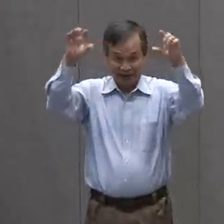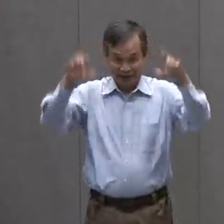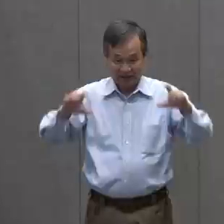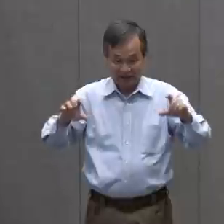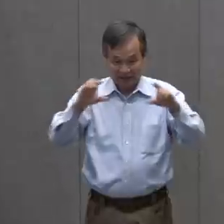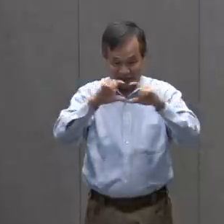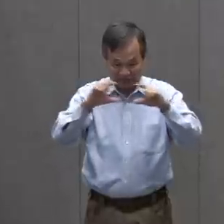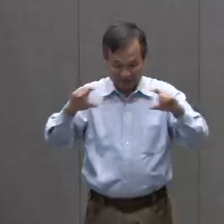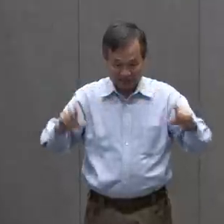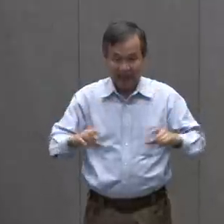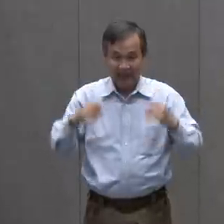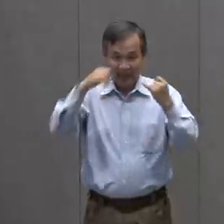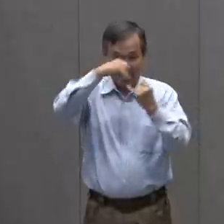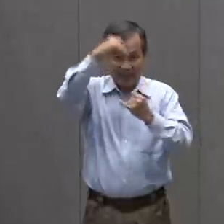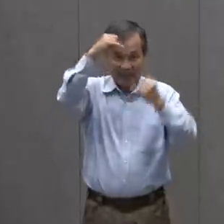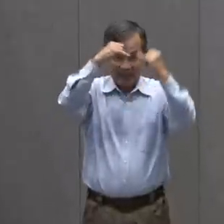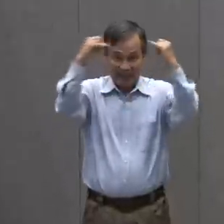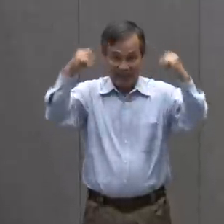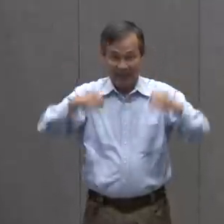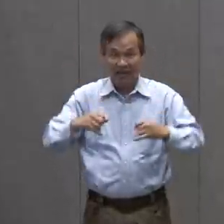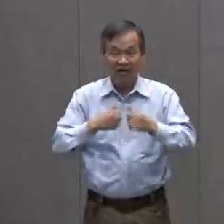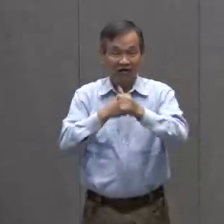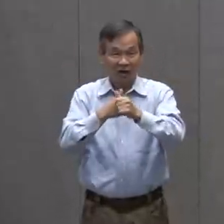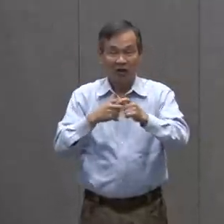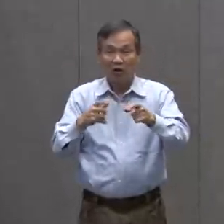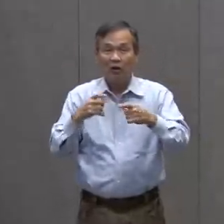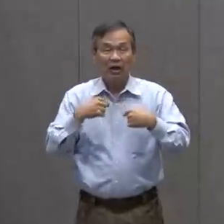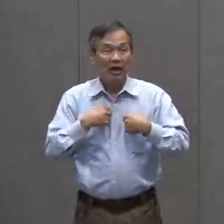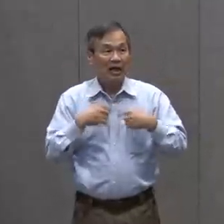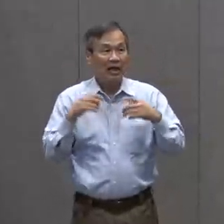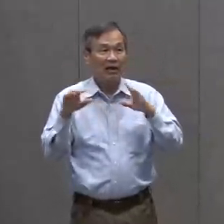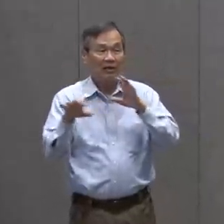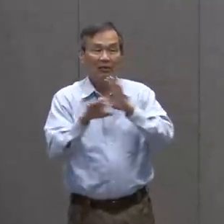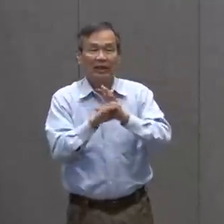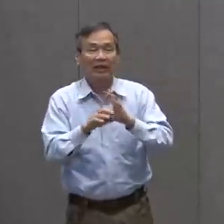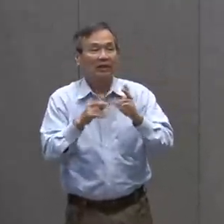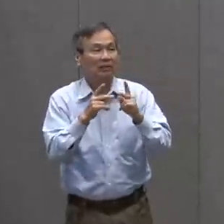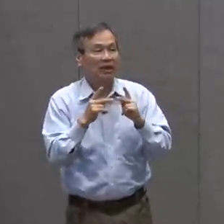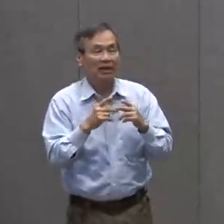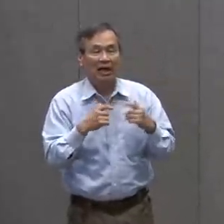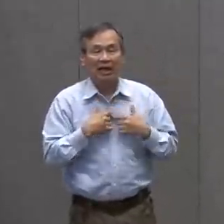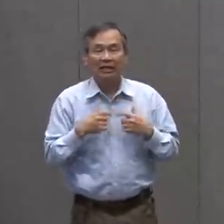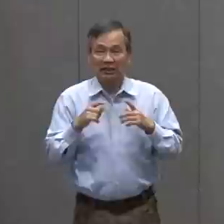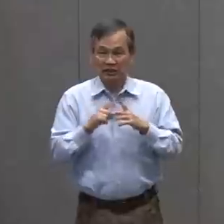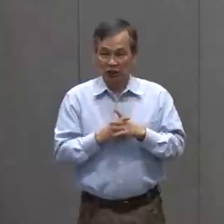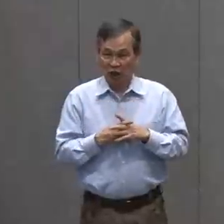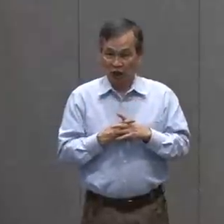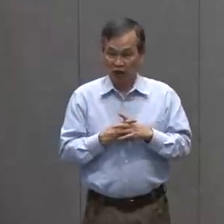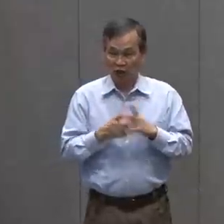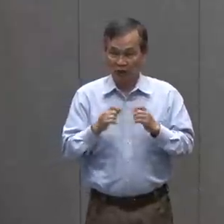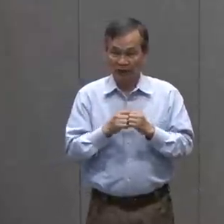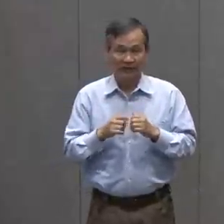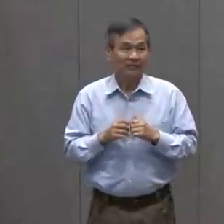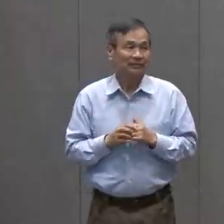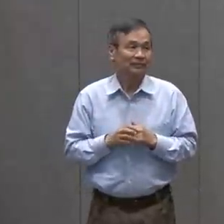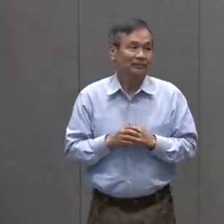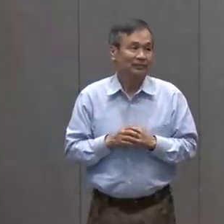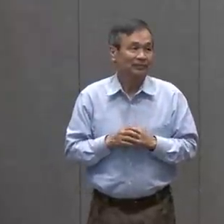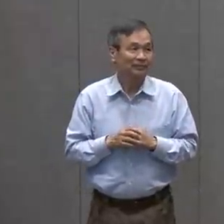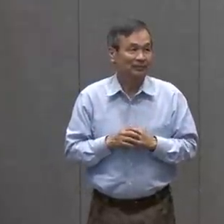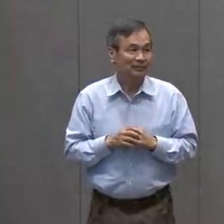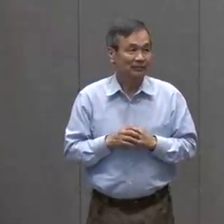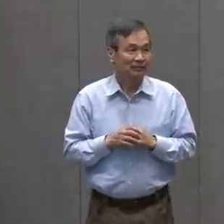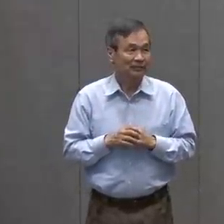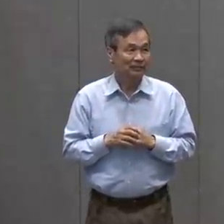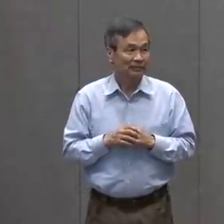of the pattern. So really how this starts is I'm going to go ahead and pick a space that I want to go ahead and start with. And I'm going to try